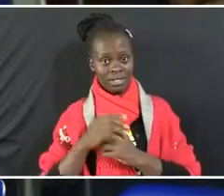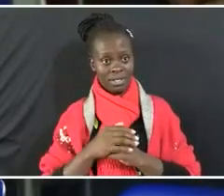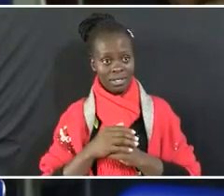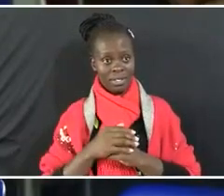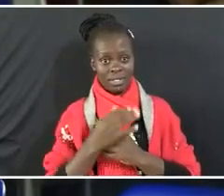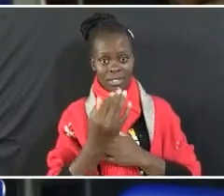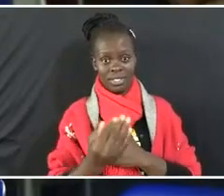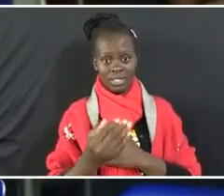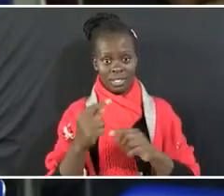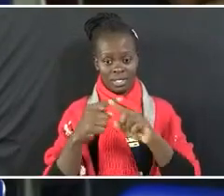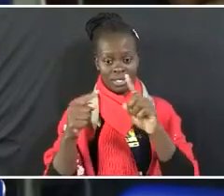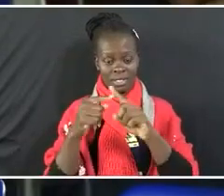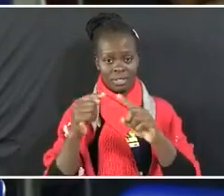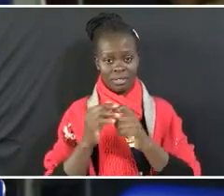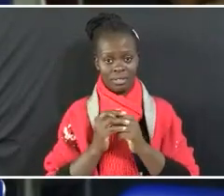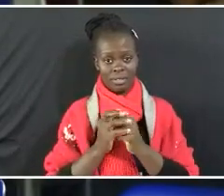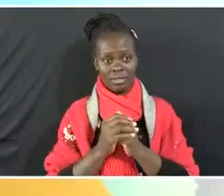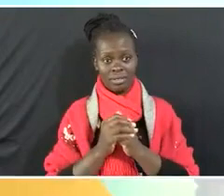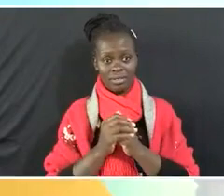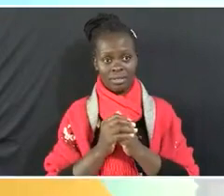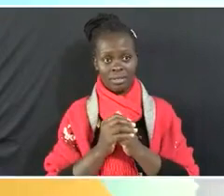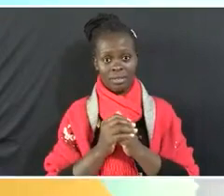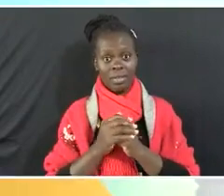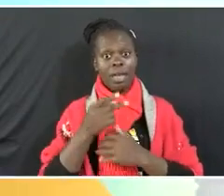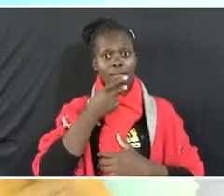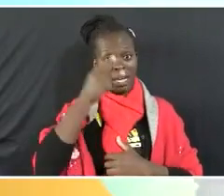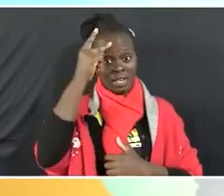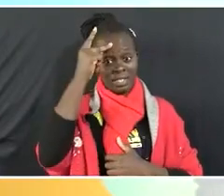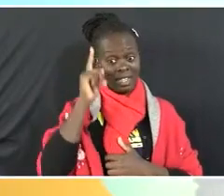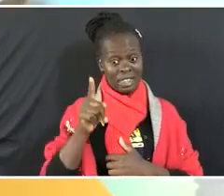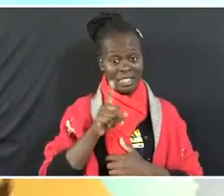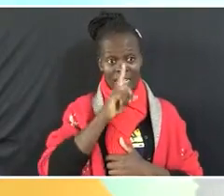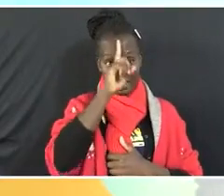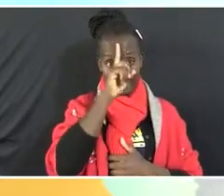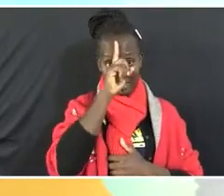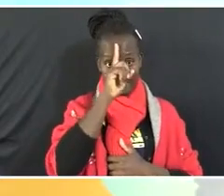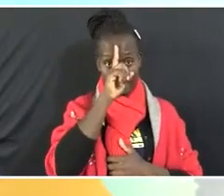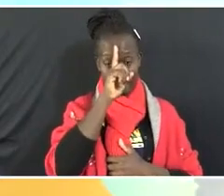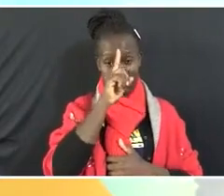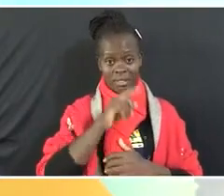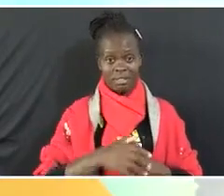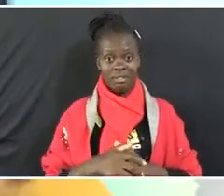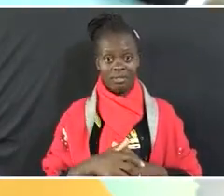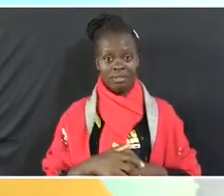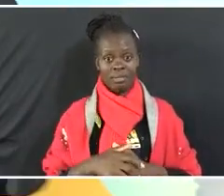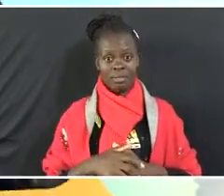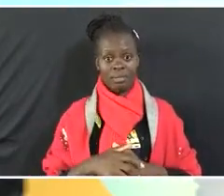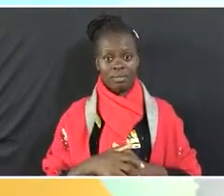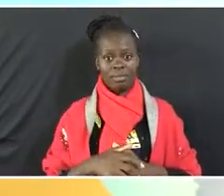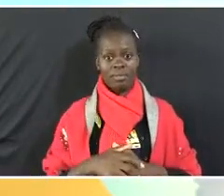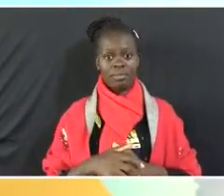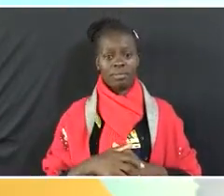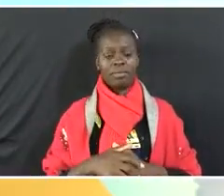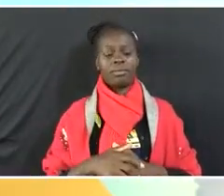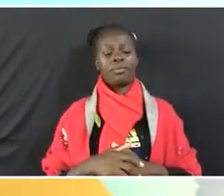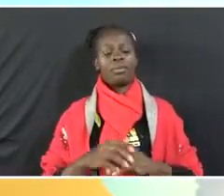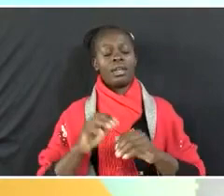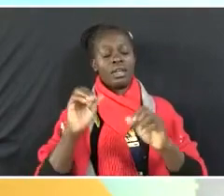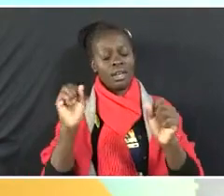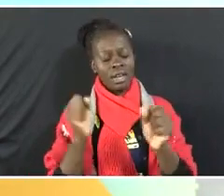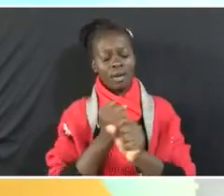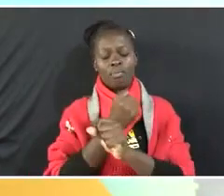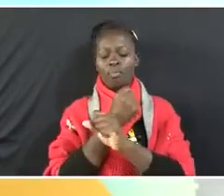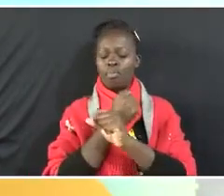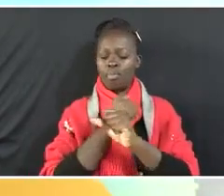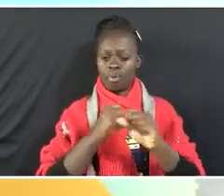Let me tell you, parents... And this is serious. Young people, this is serious. We cannot have parents, and I've said